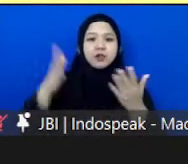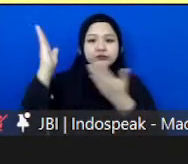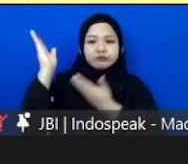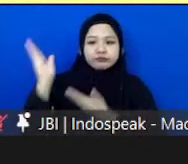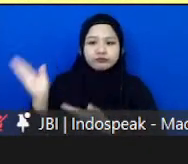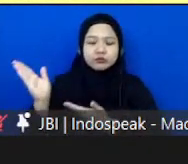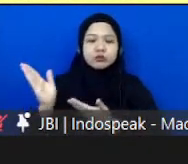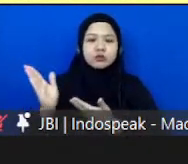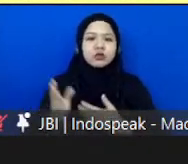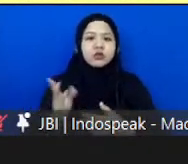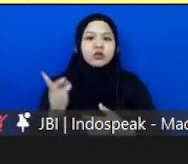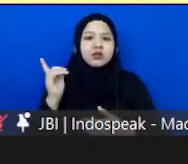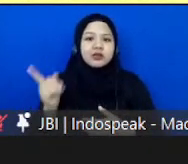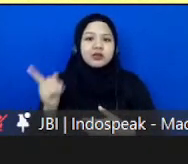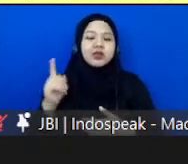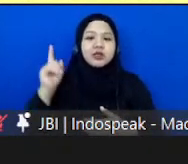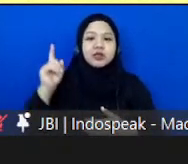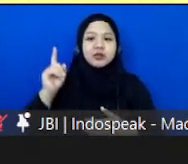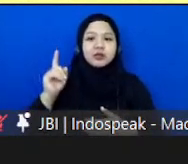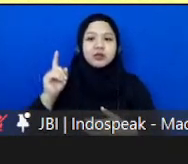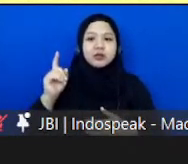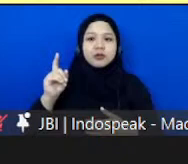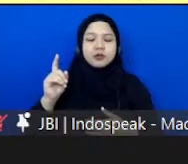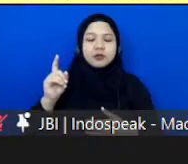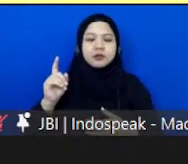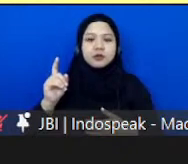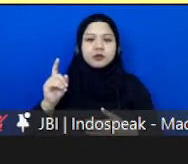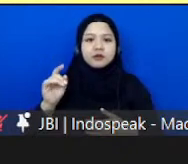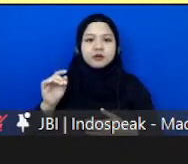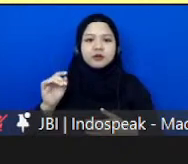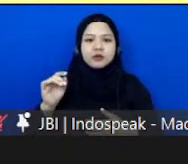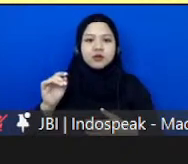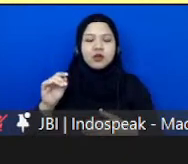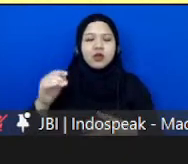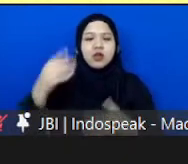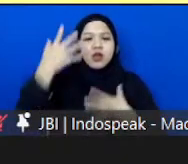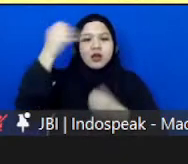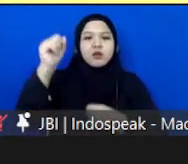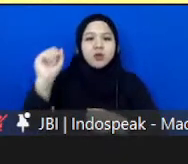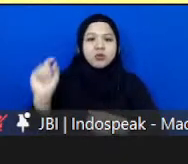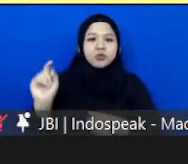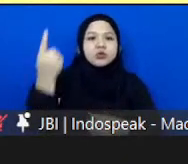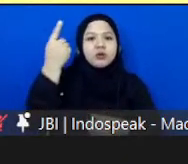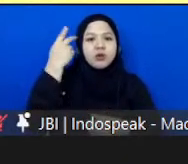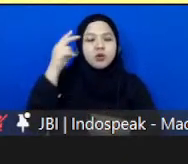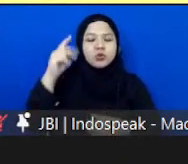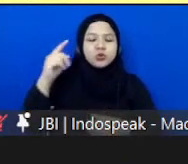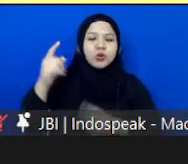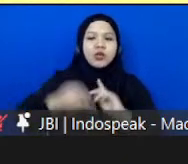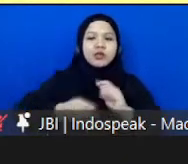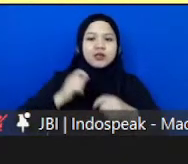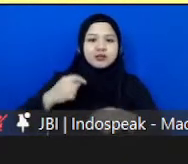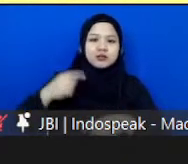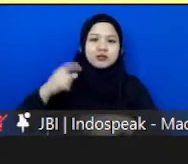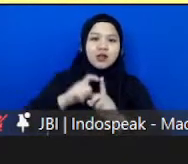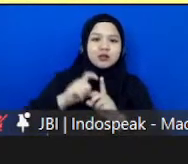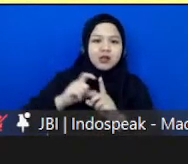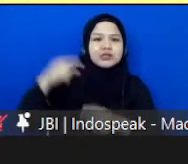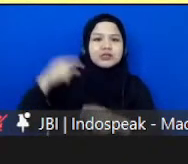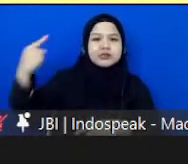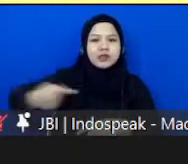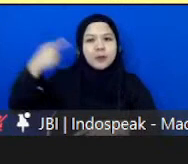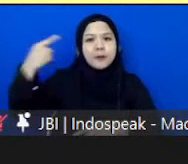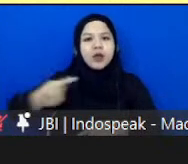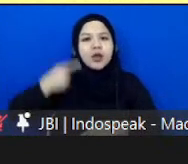the first high expectation of the daily testing data. If